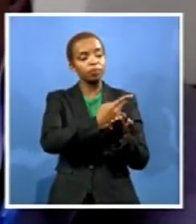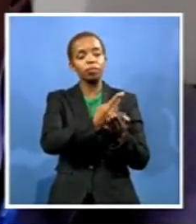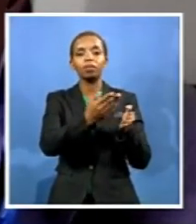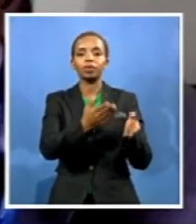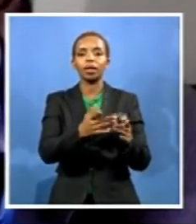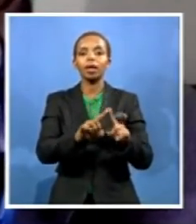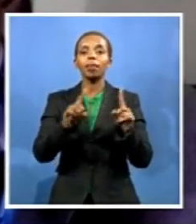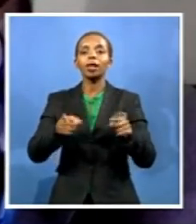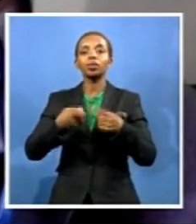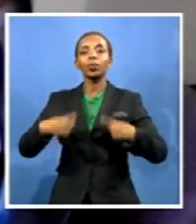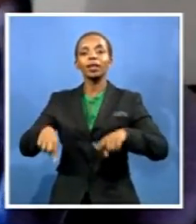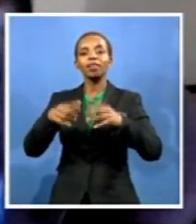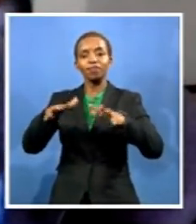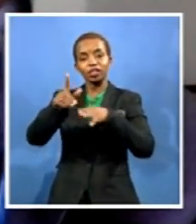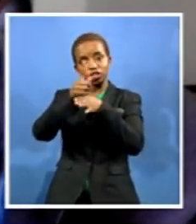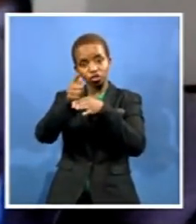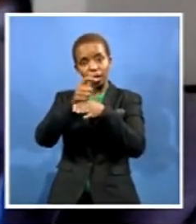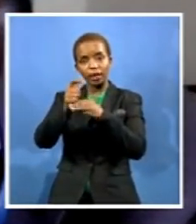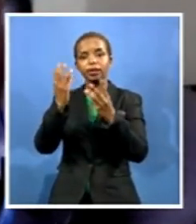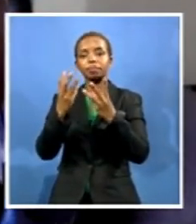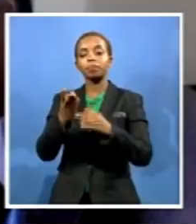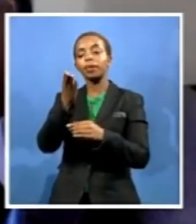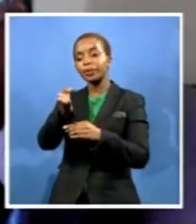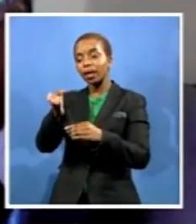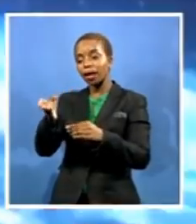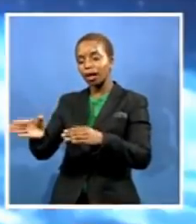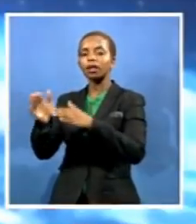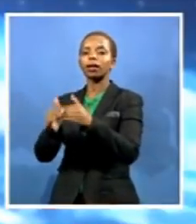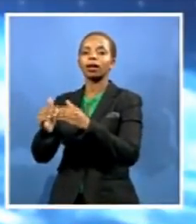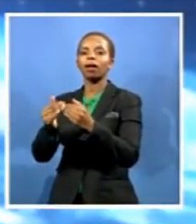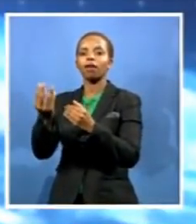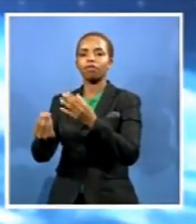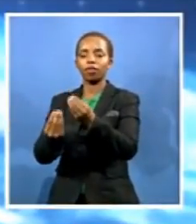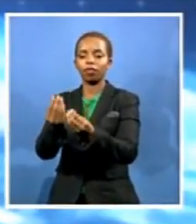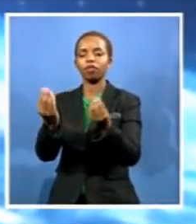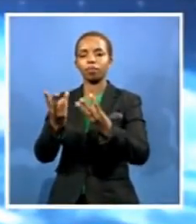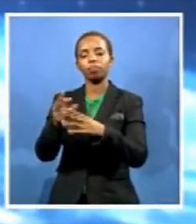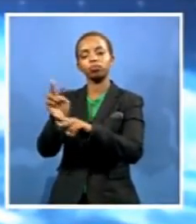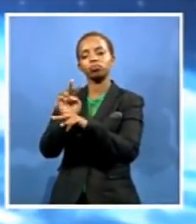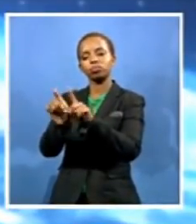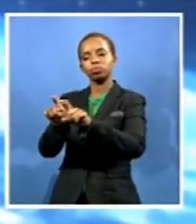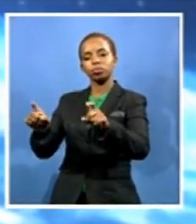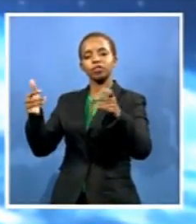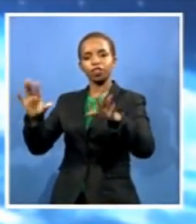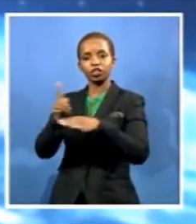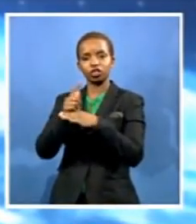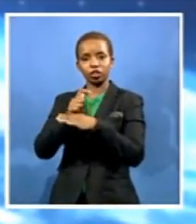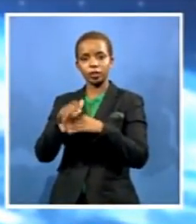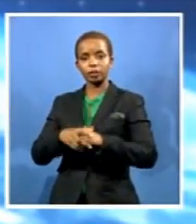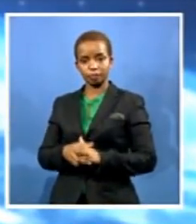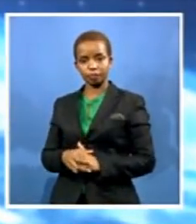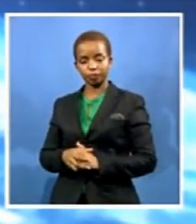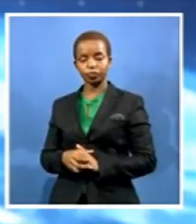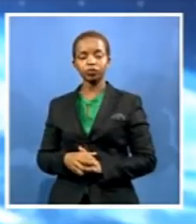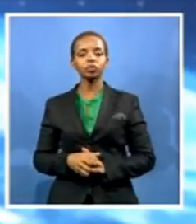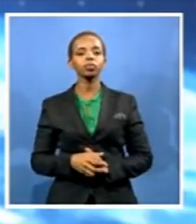them and things. So maybe I'll end that here. Thank you, Professor. I have a question from SABC News